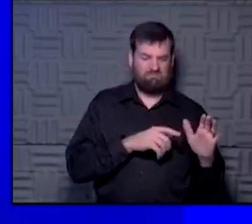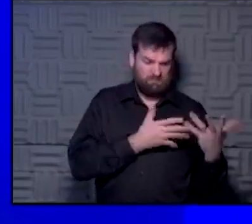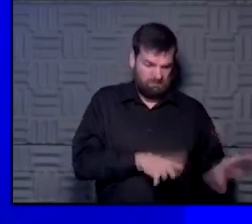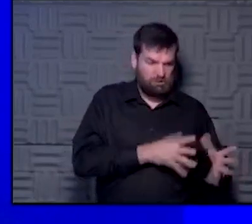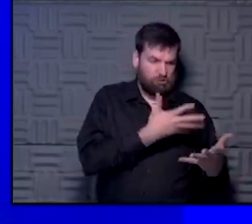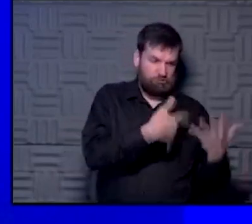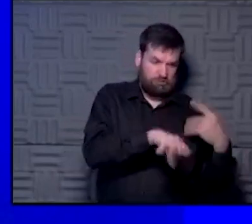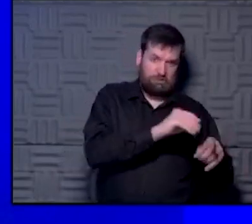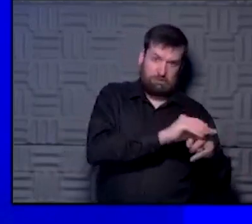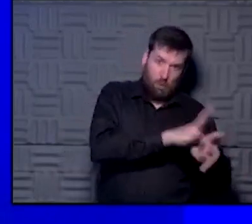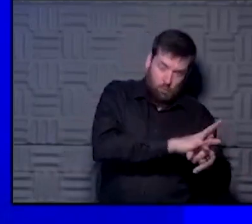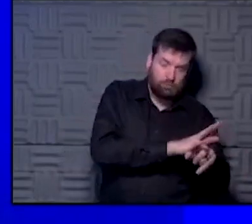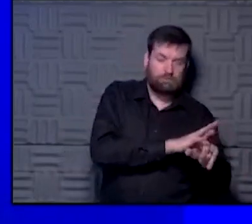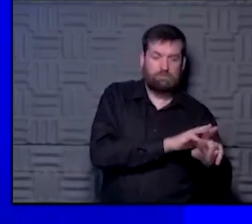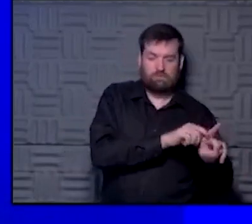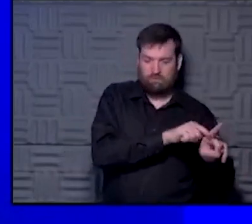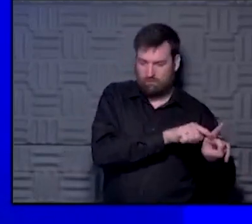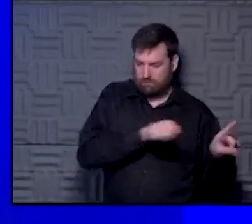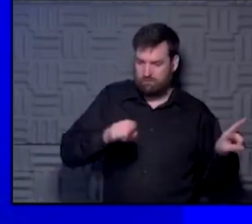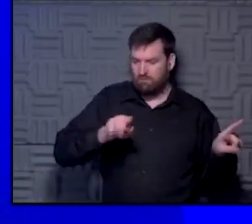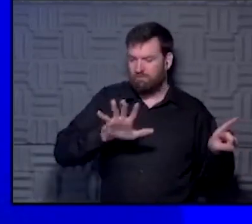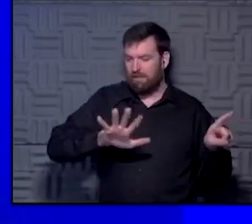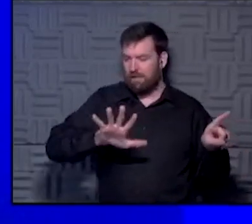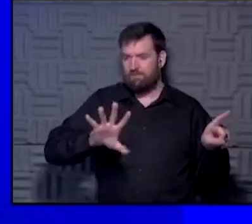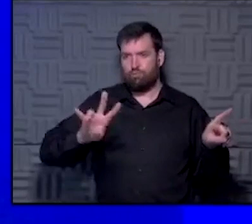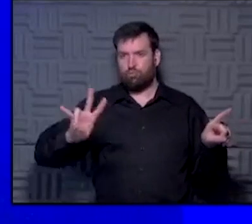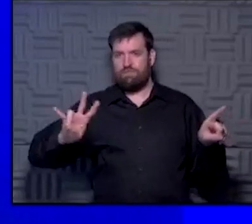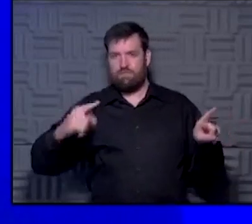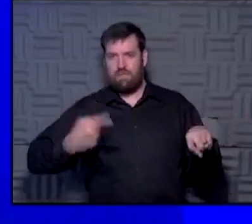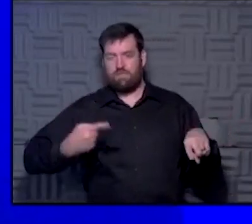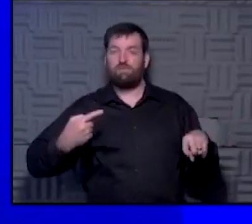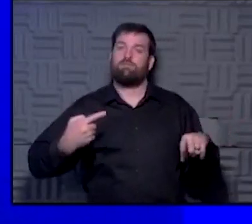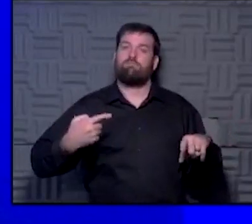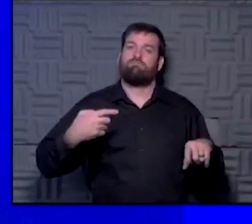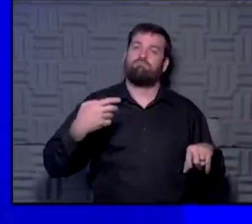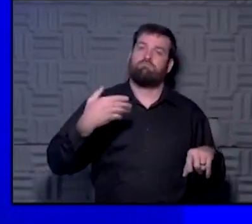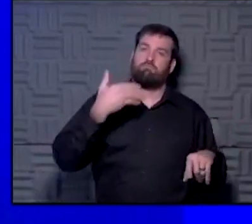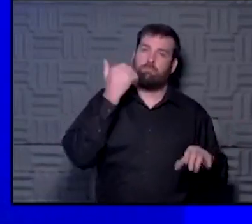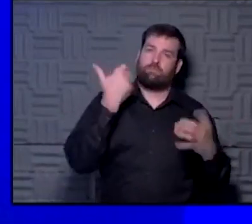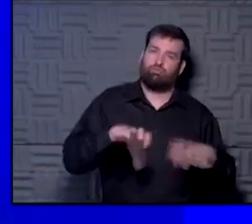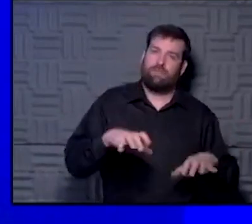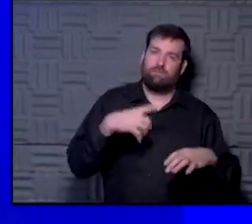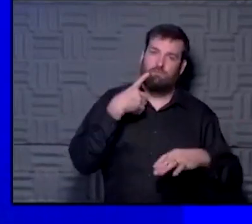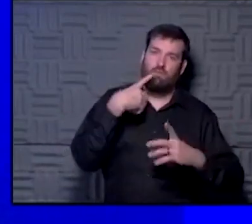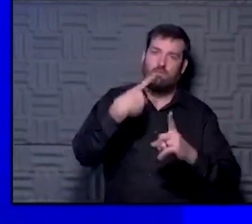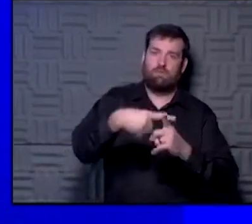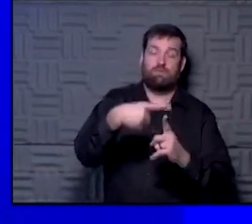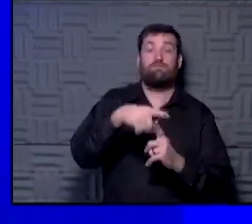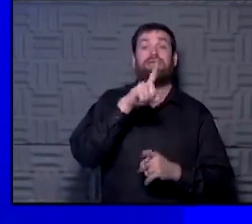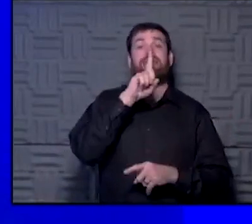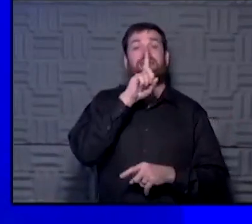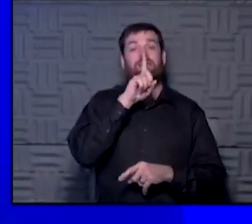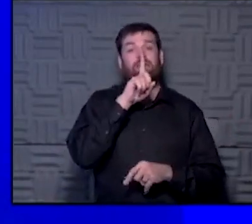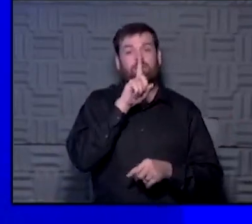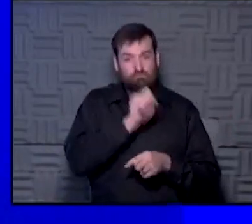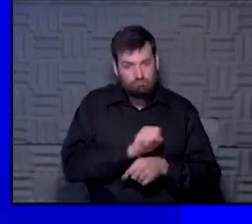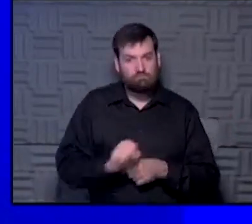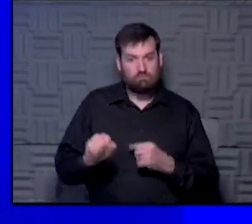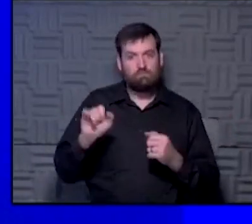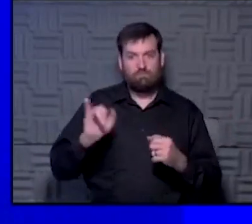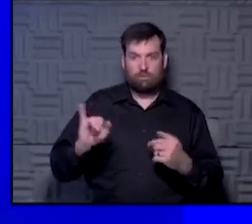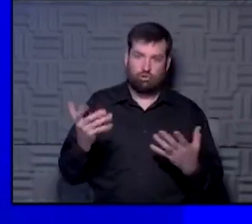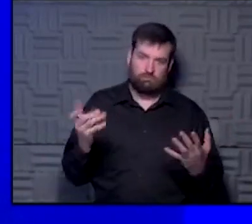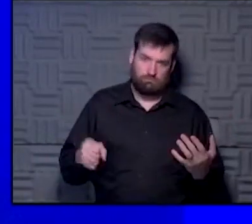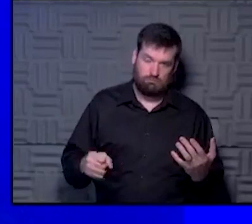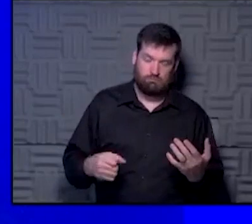after your exposure, you may have the highest chance of having a positive if you truly are infected. So we are still working on that,